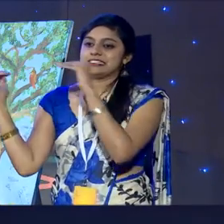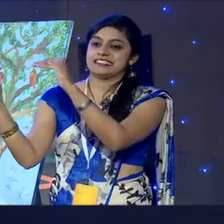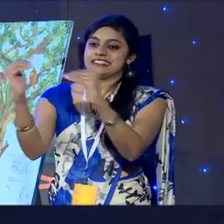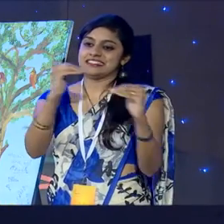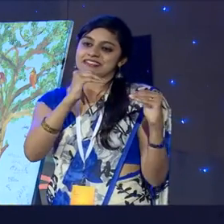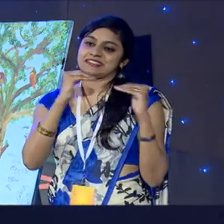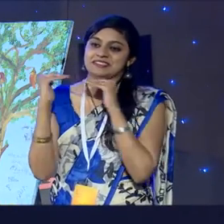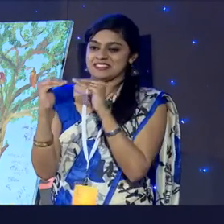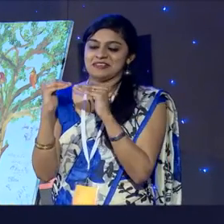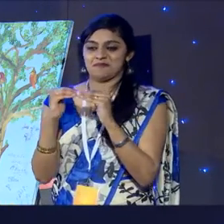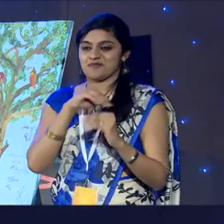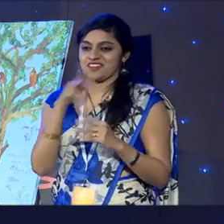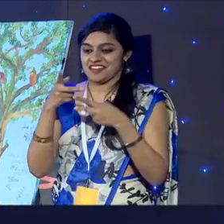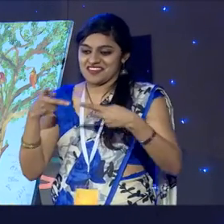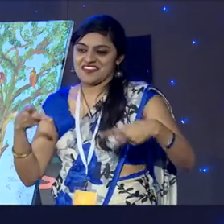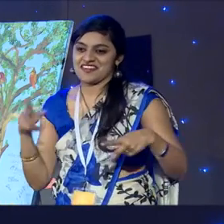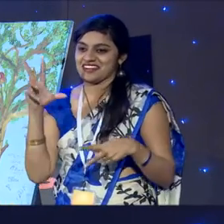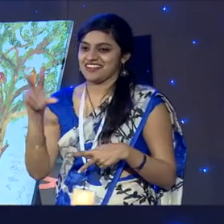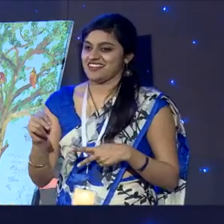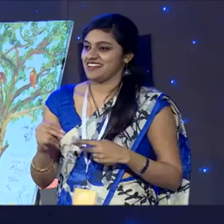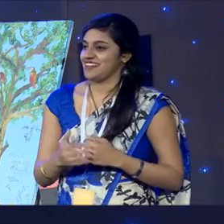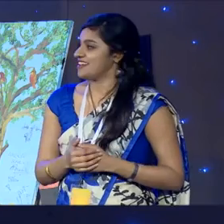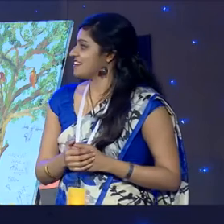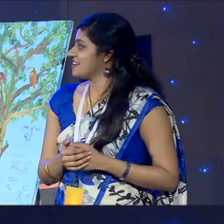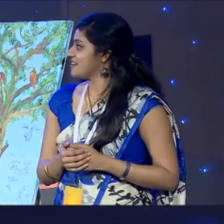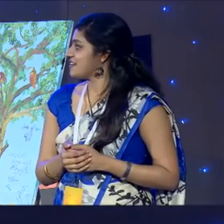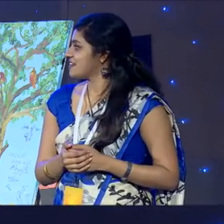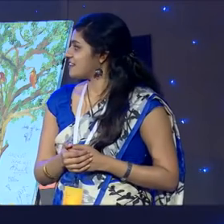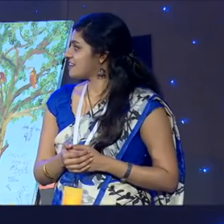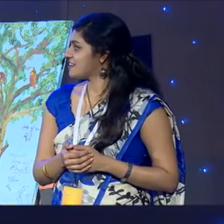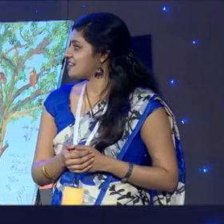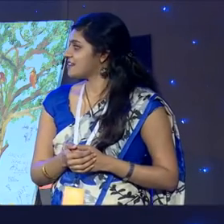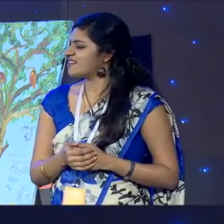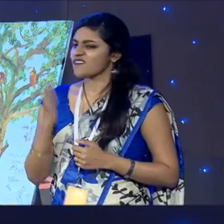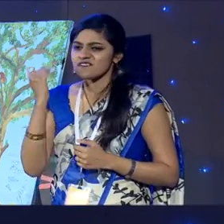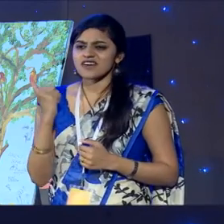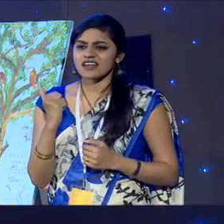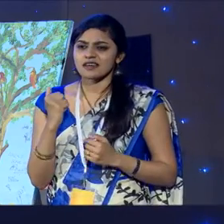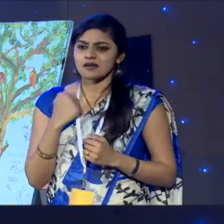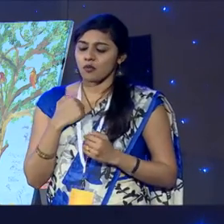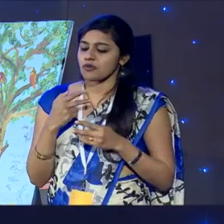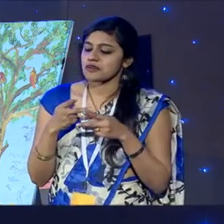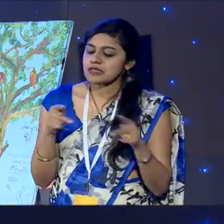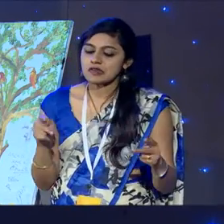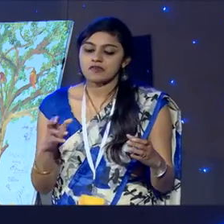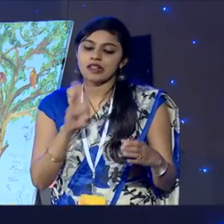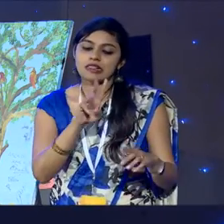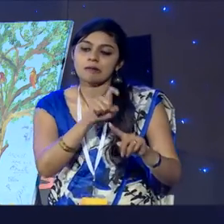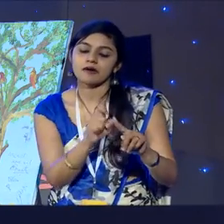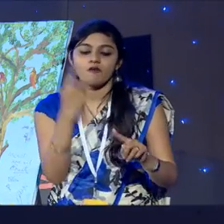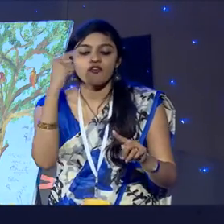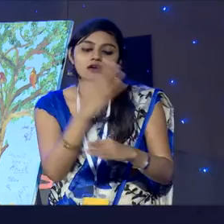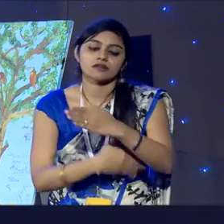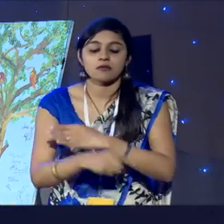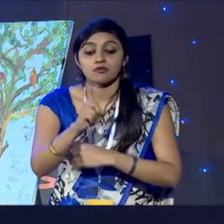No, nobody specially abled. Nobody here, we all fight to be backward, guys. You know, I'm backward. Job de do, khana de do.